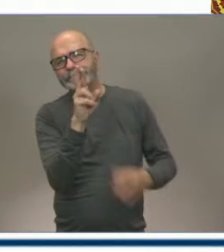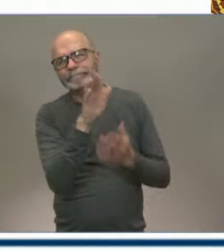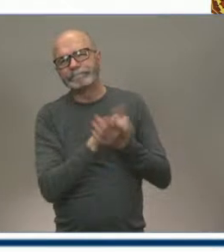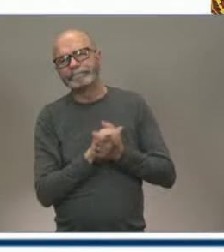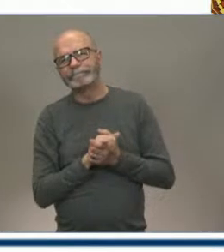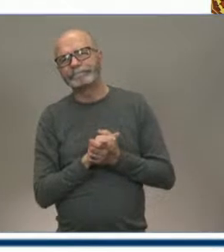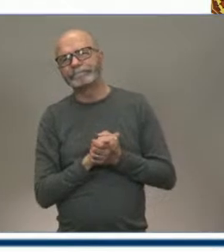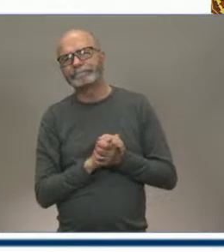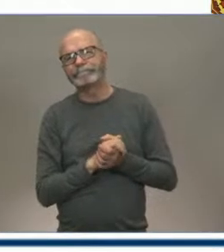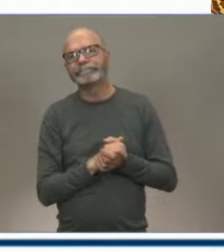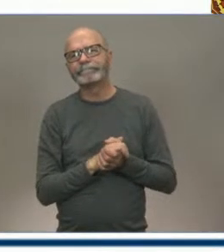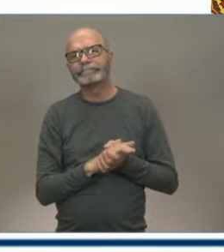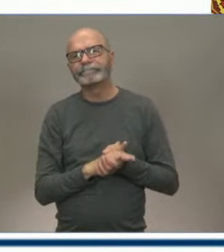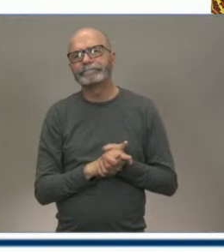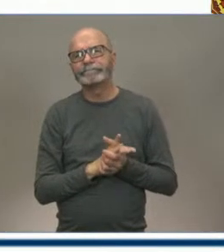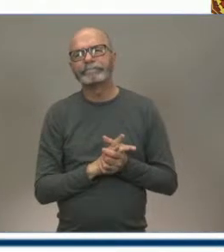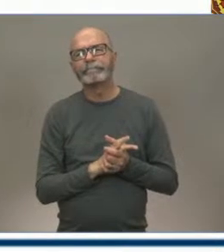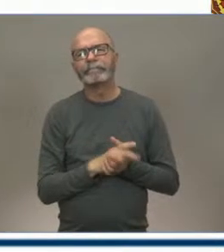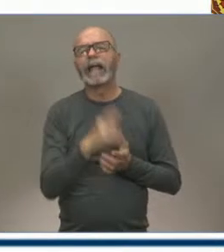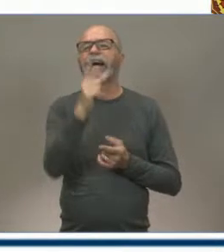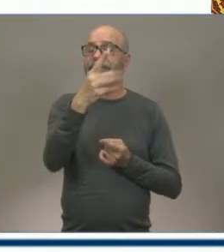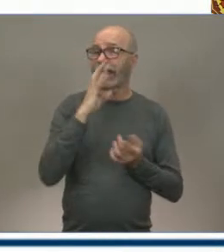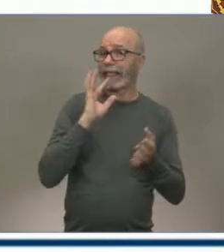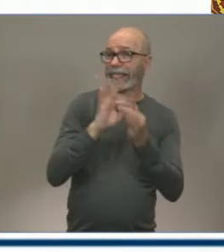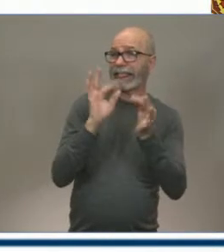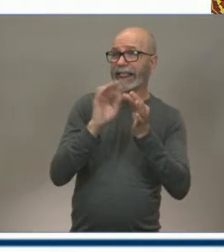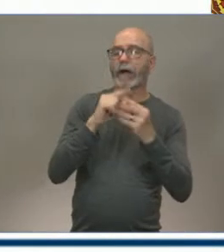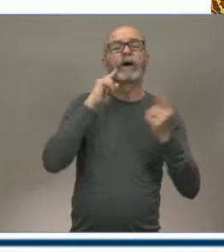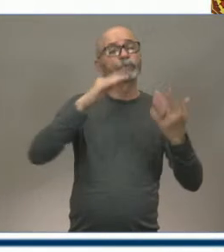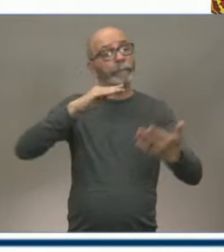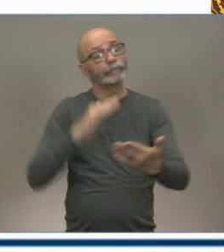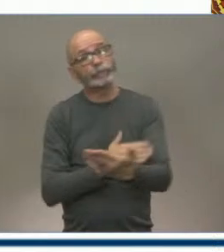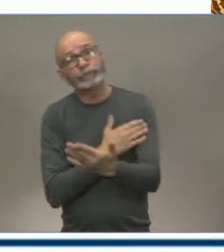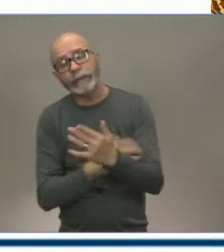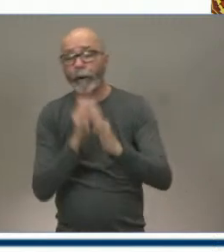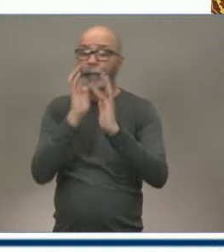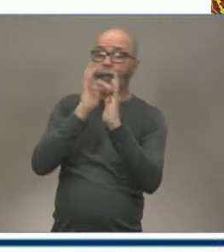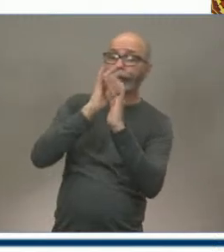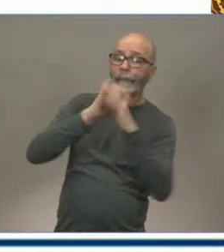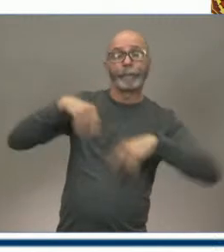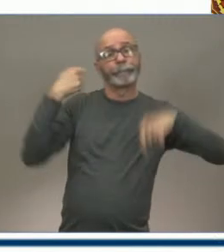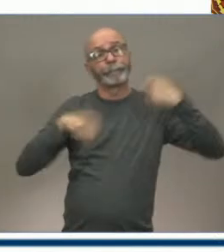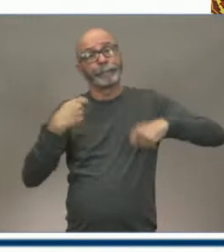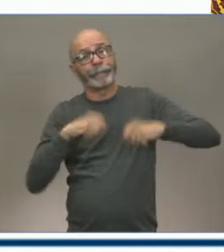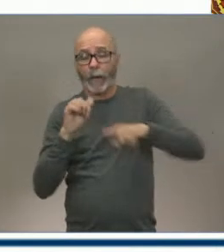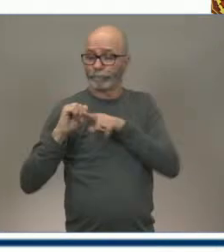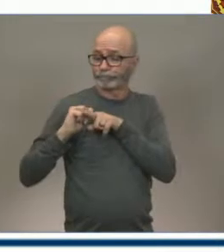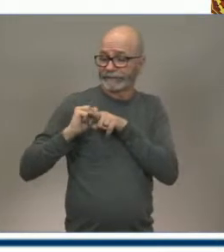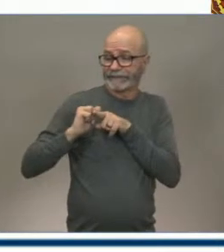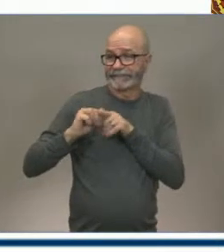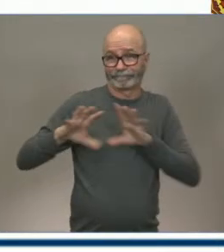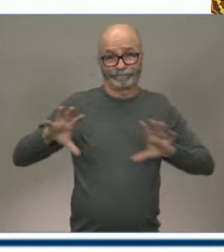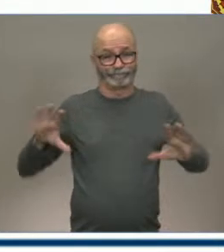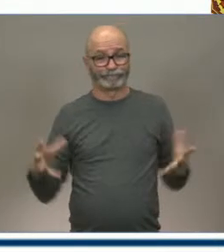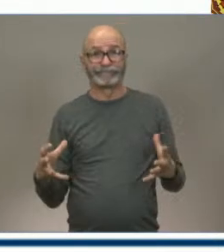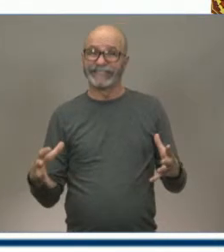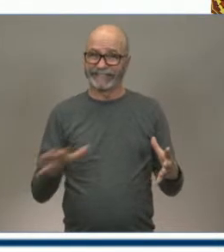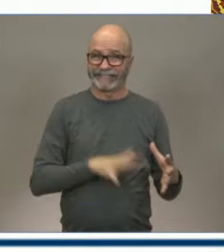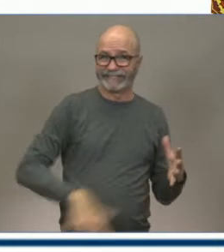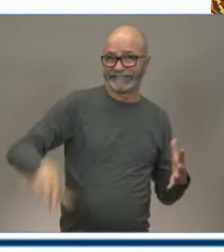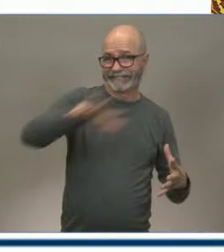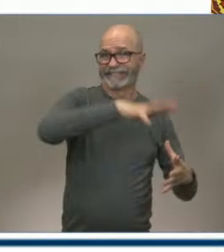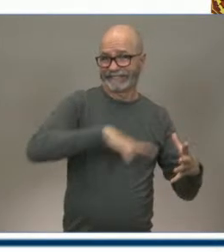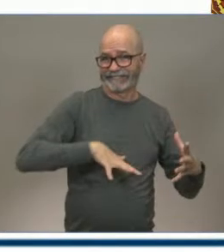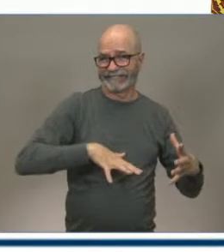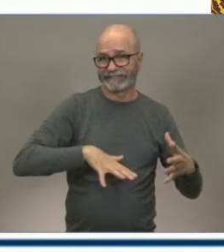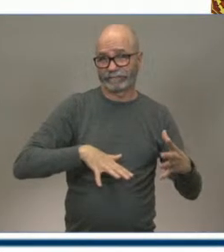allow music activities in school. I think you described it sort of a modified approach for singing and playing instruments. What is it at this point